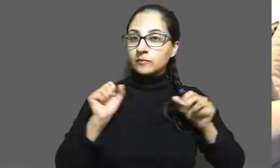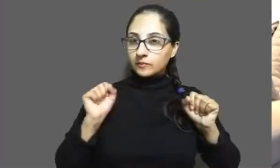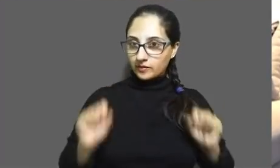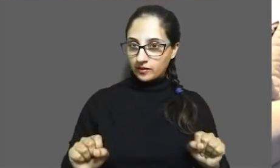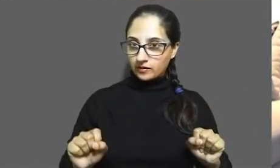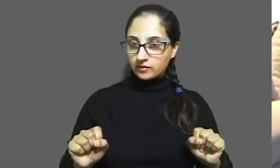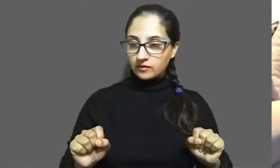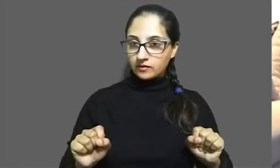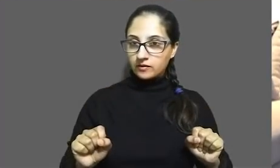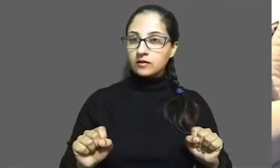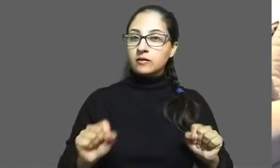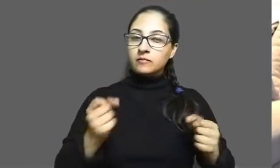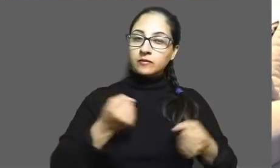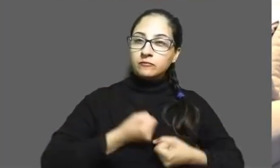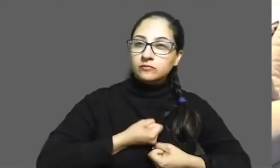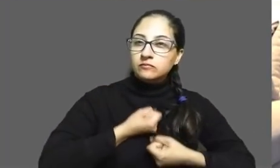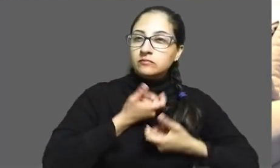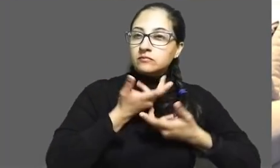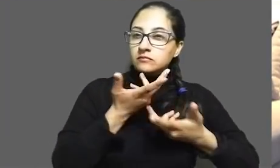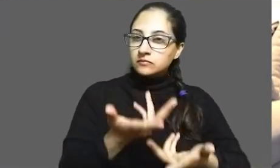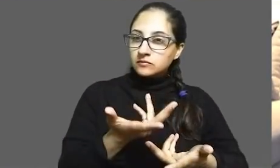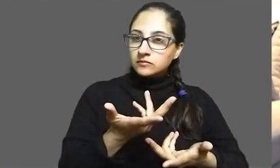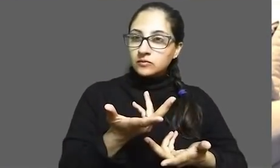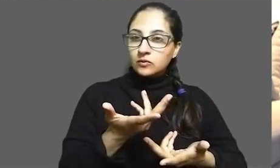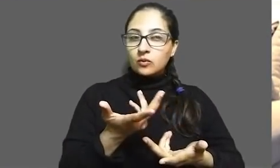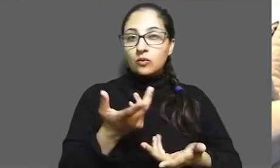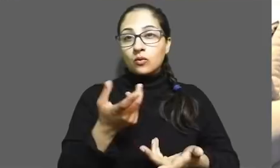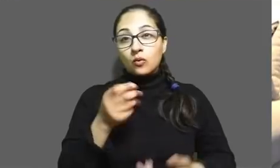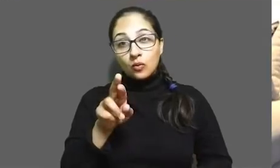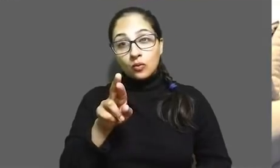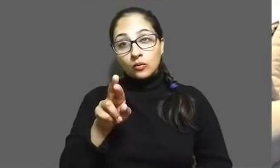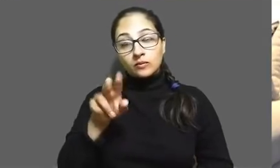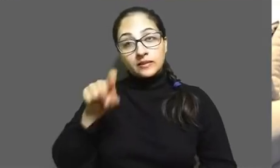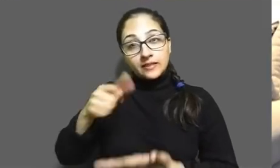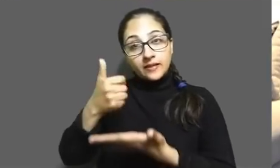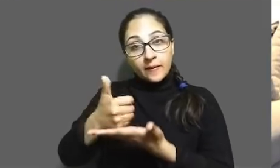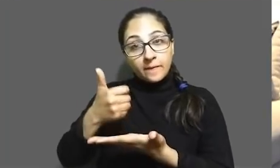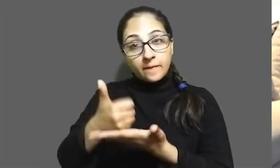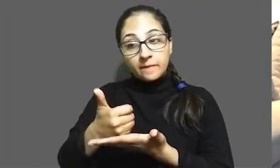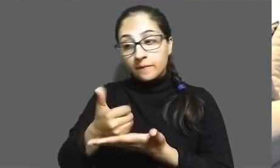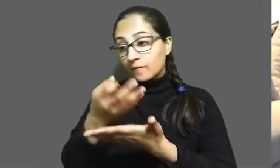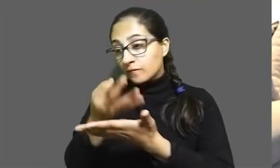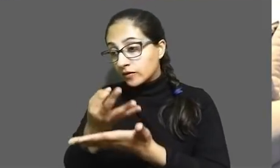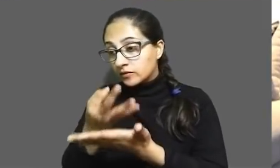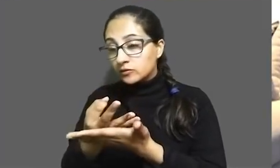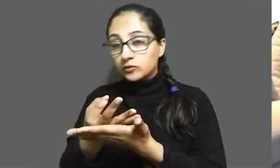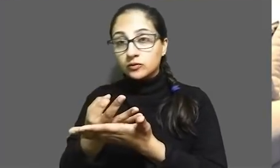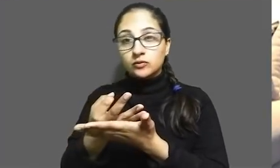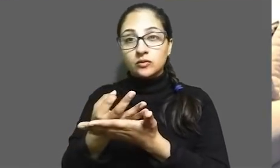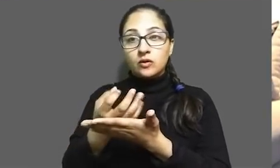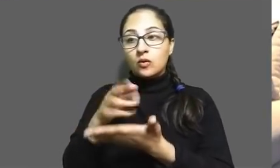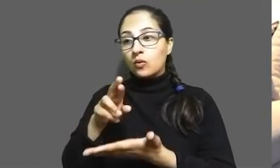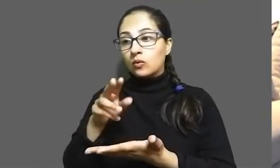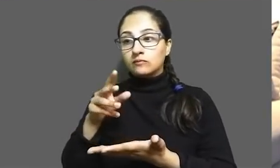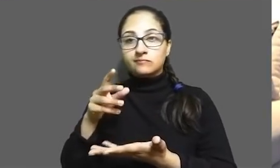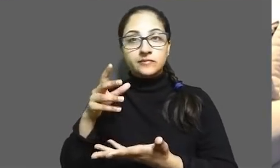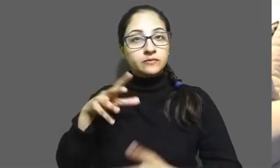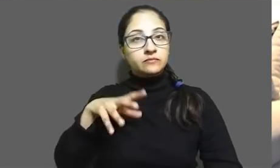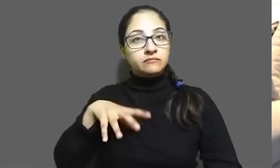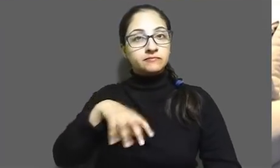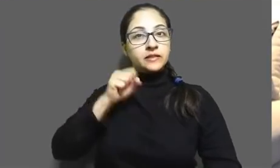And so another strategy is to use our support system, family, friends, support